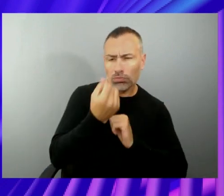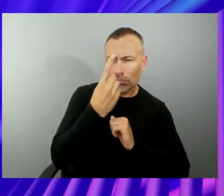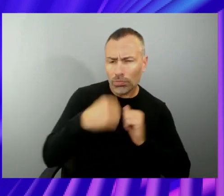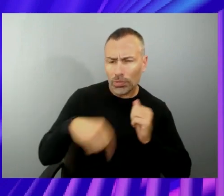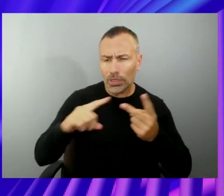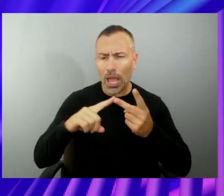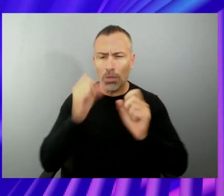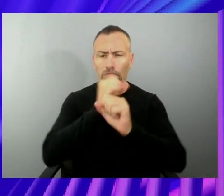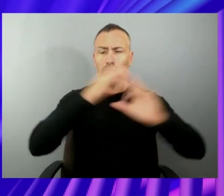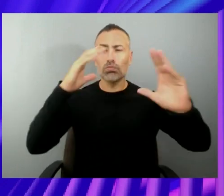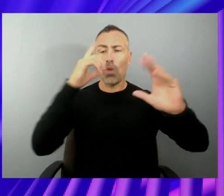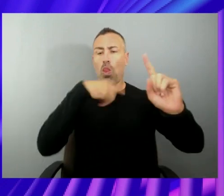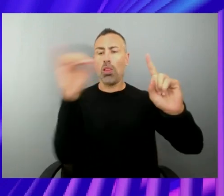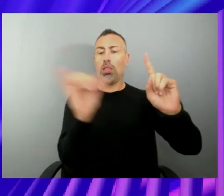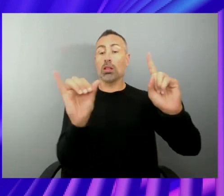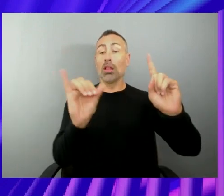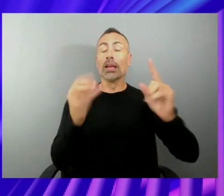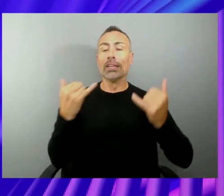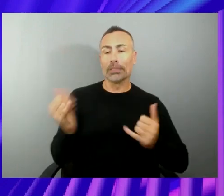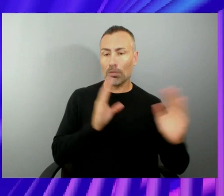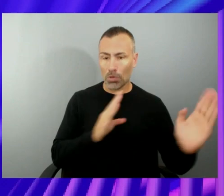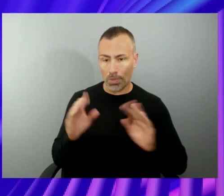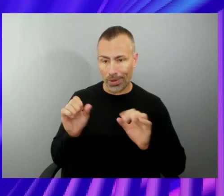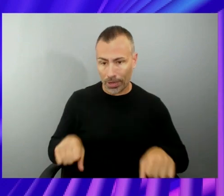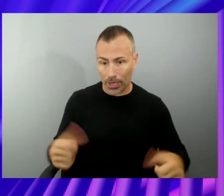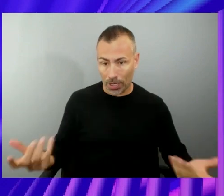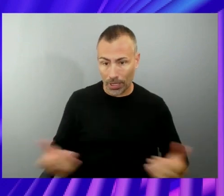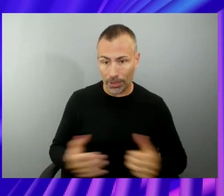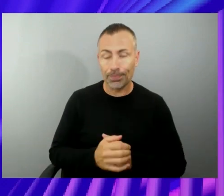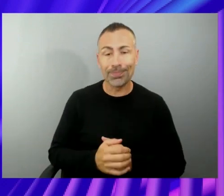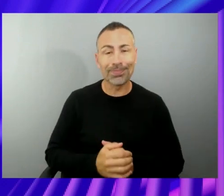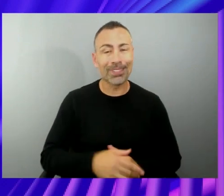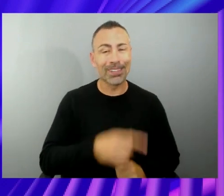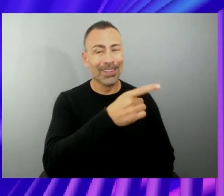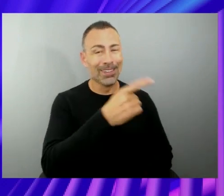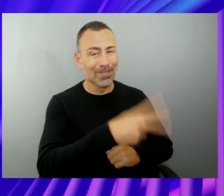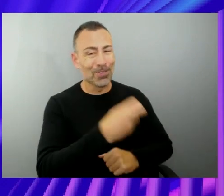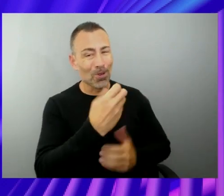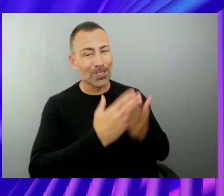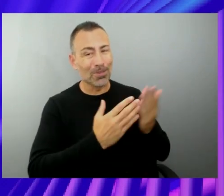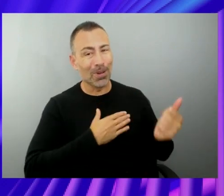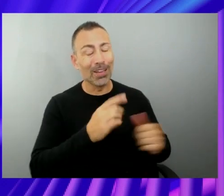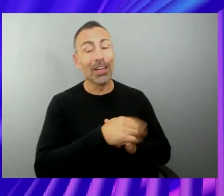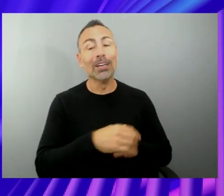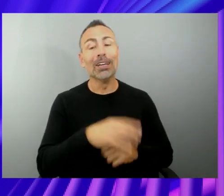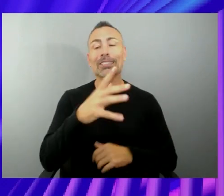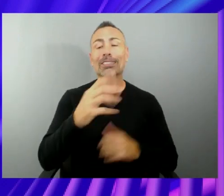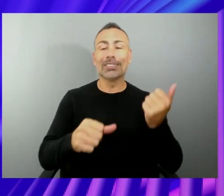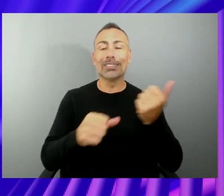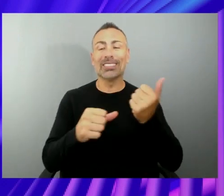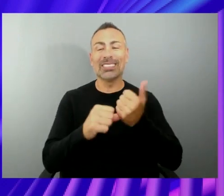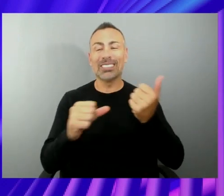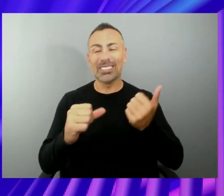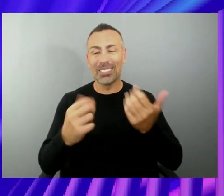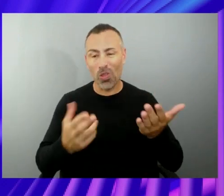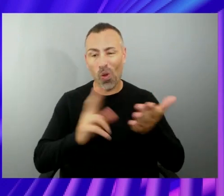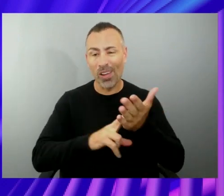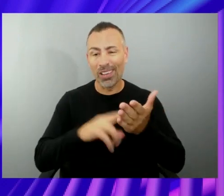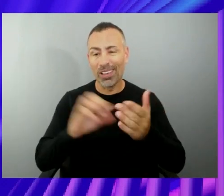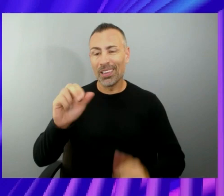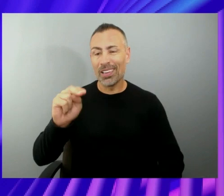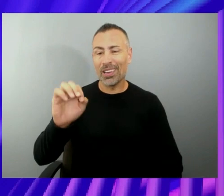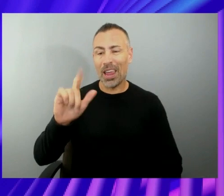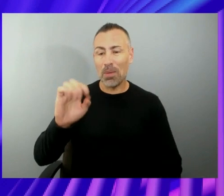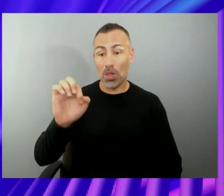you stole the last two from me, but I'm going to cover them just real quick. So the Assisted Log Enabler, as you very well know, great